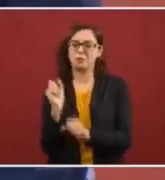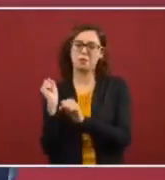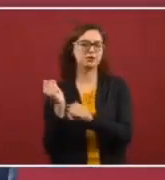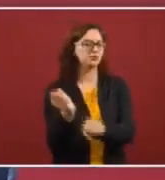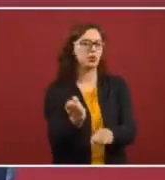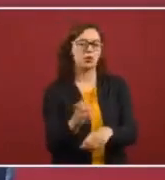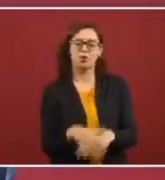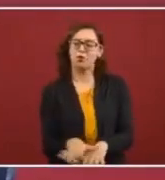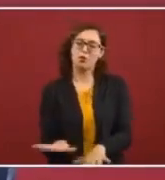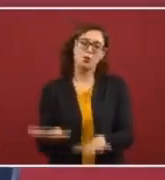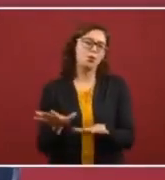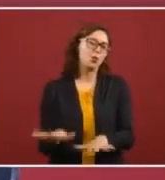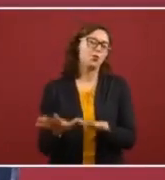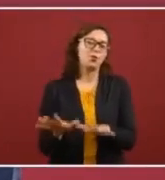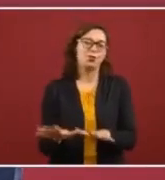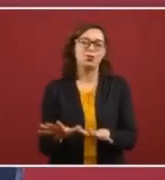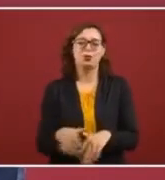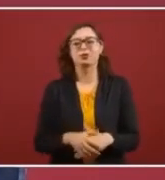it in baseball.